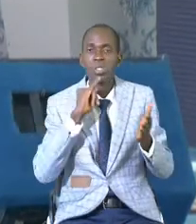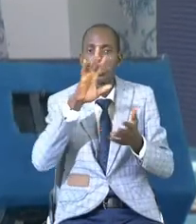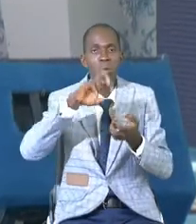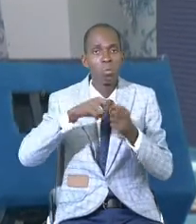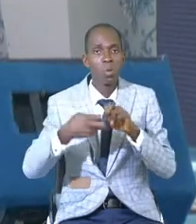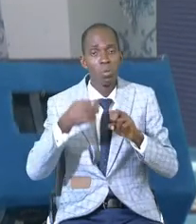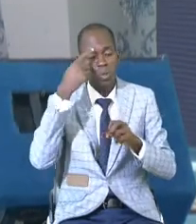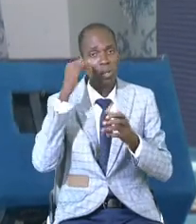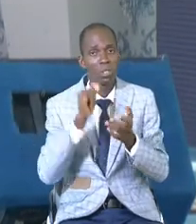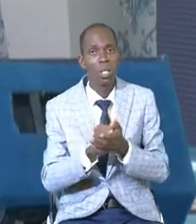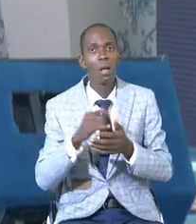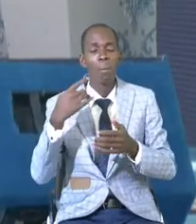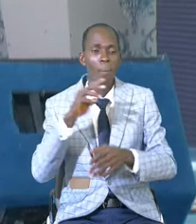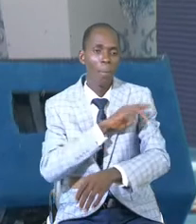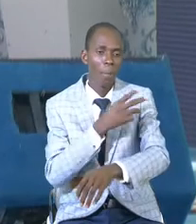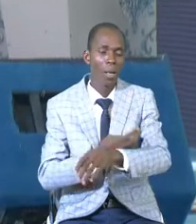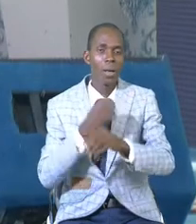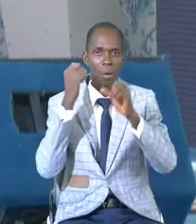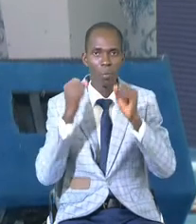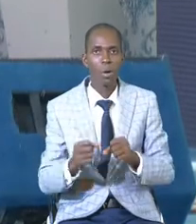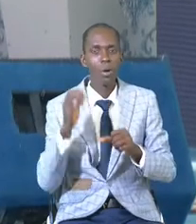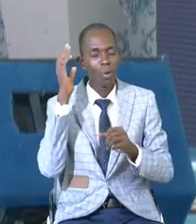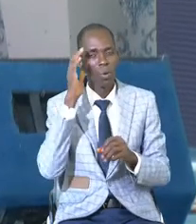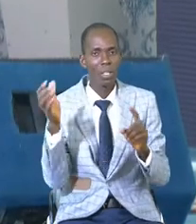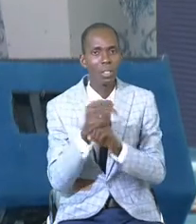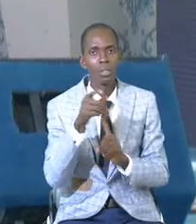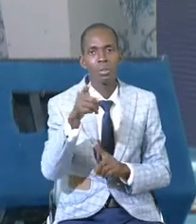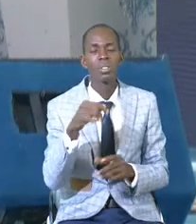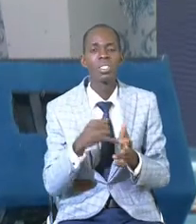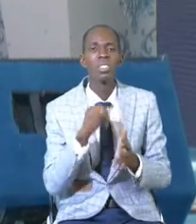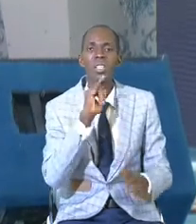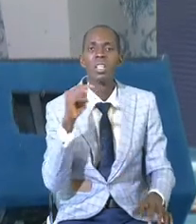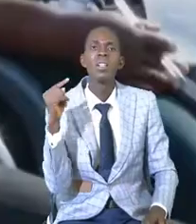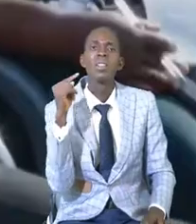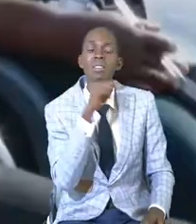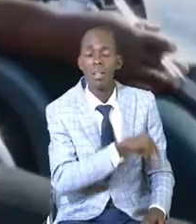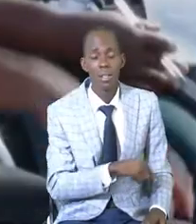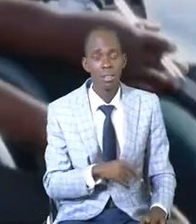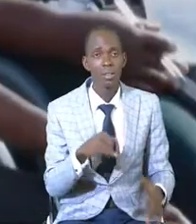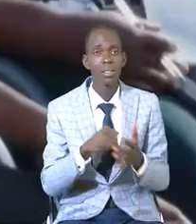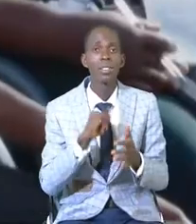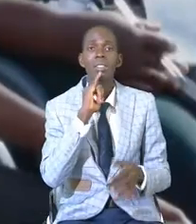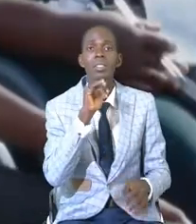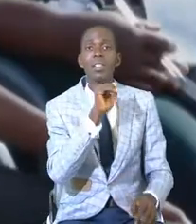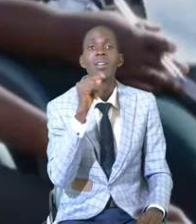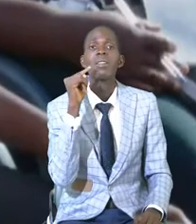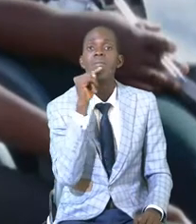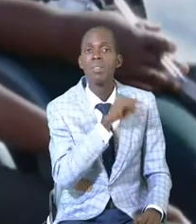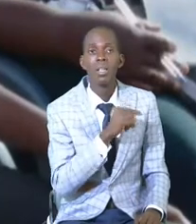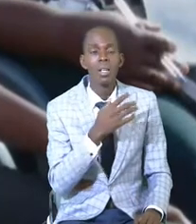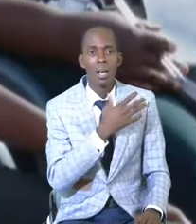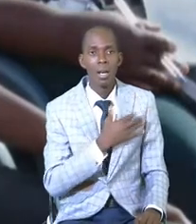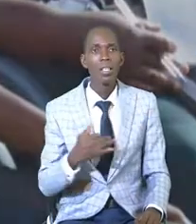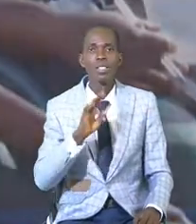power will get you. It's a lie. I said it's a lie. And they tie people